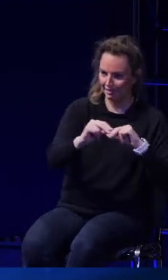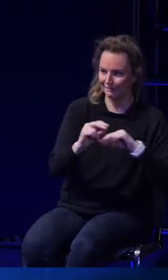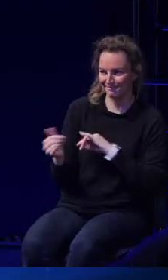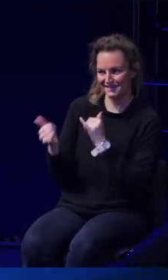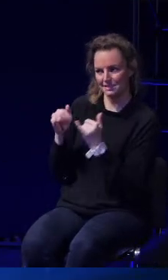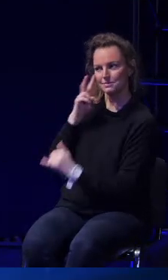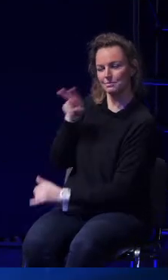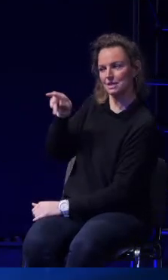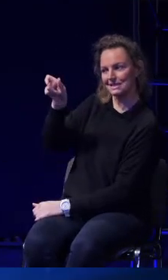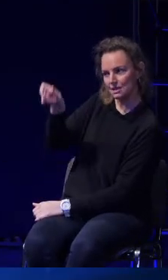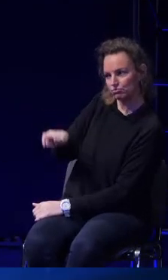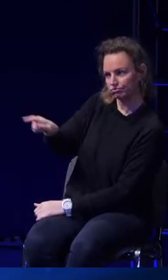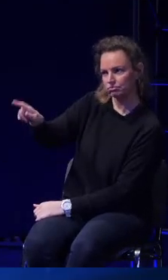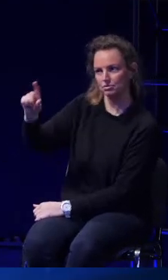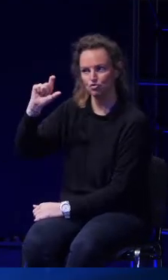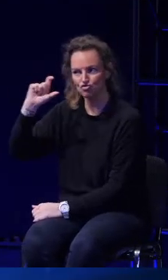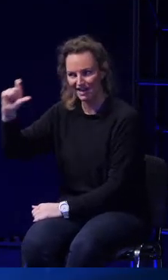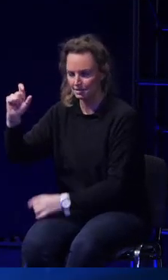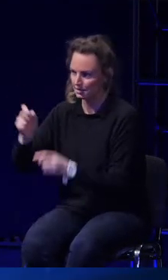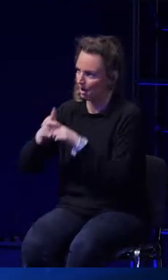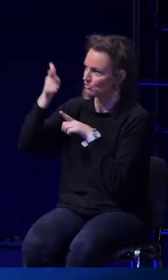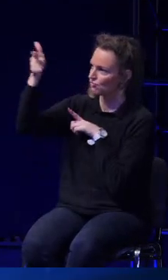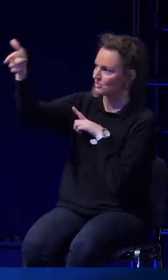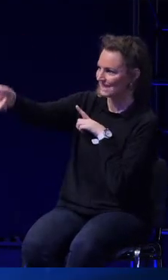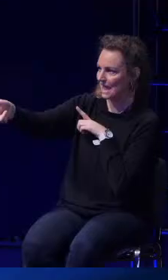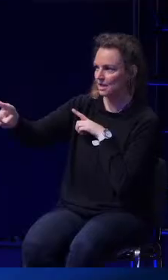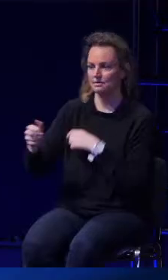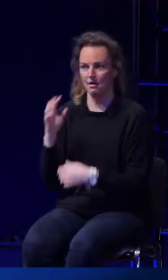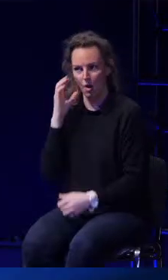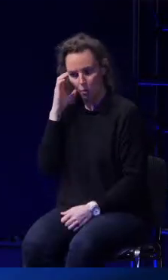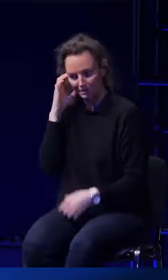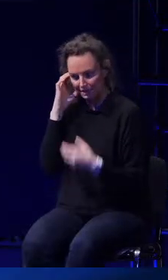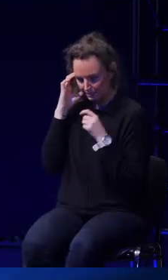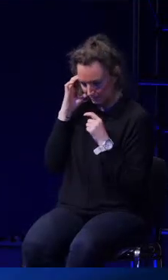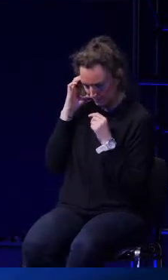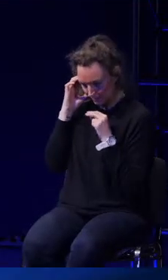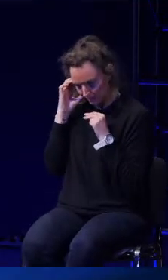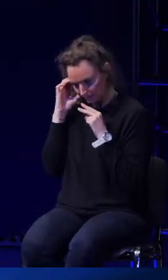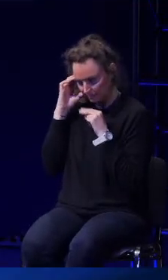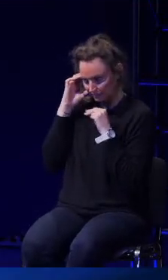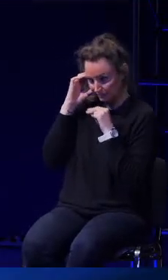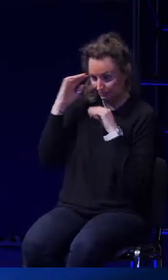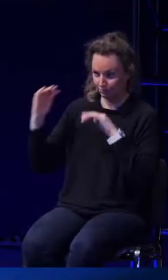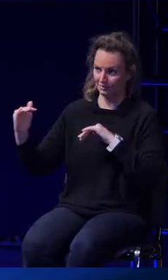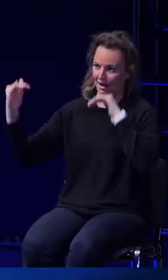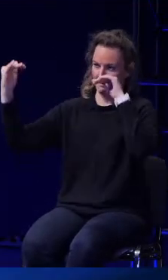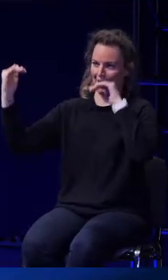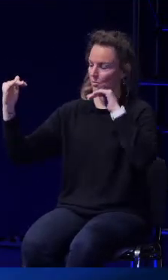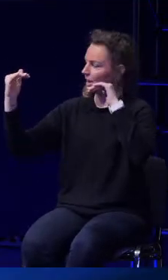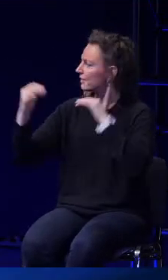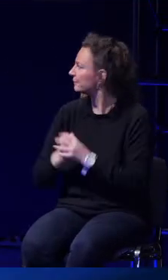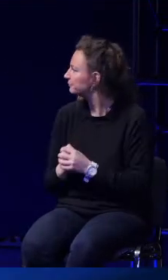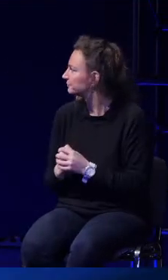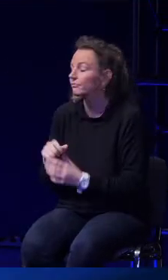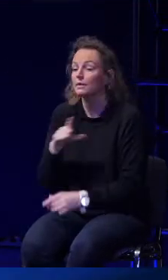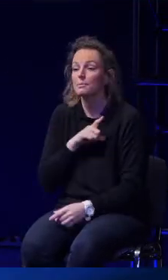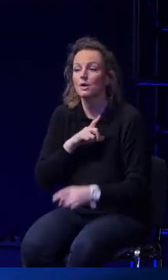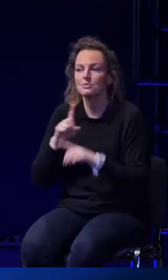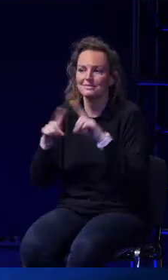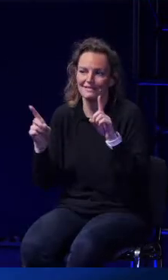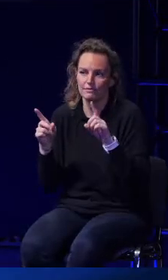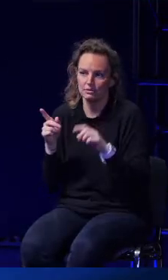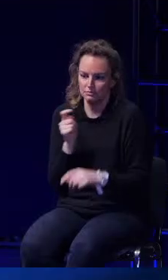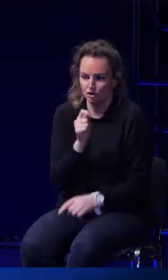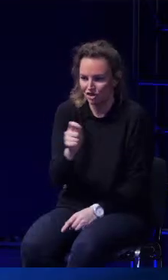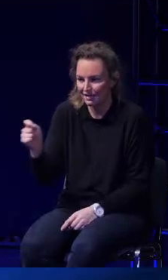like holding the headset, just with a sort of pained expression. It was high bandwidth, I think. Yeah, because the different channels don't know